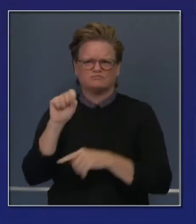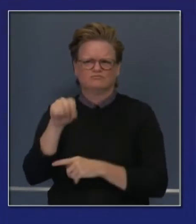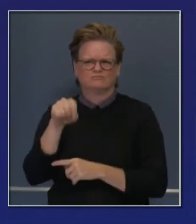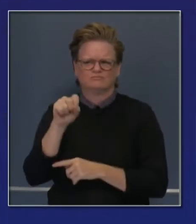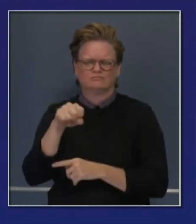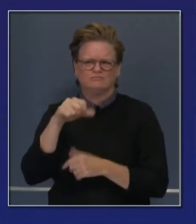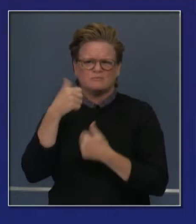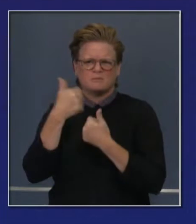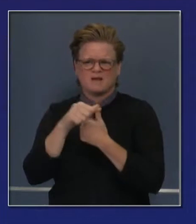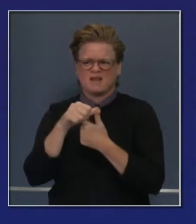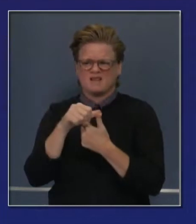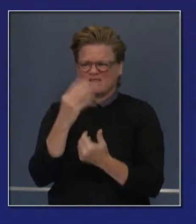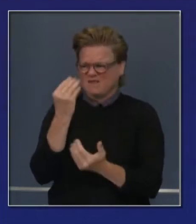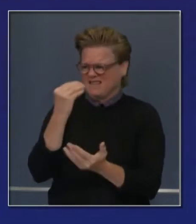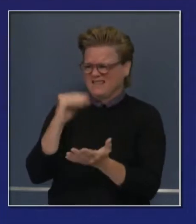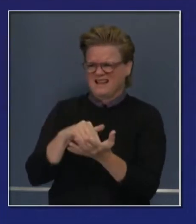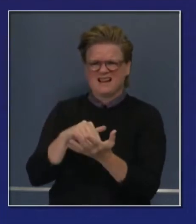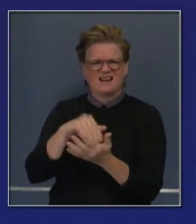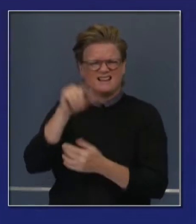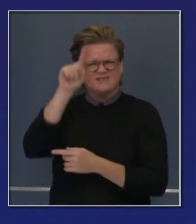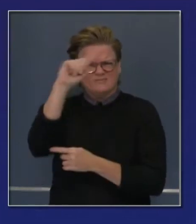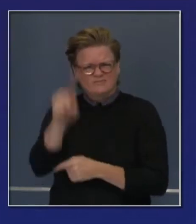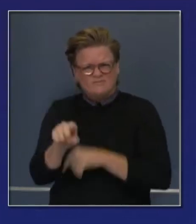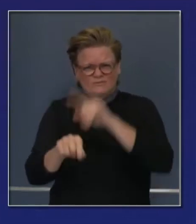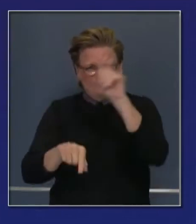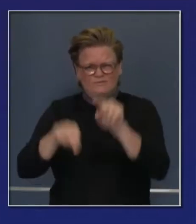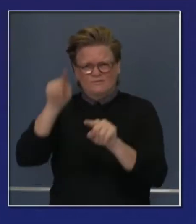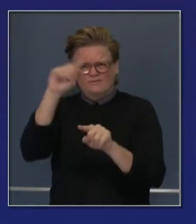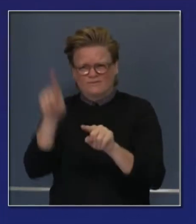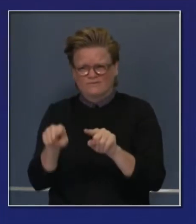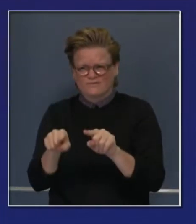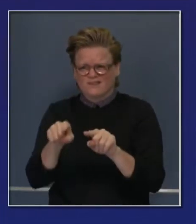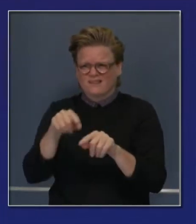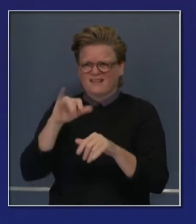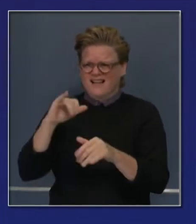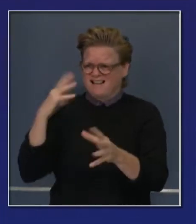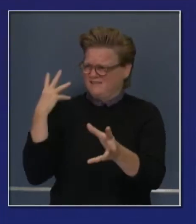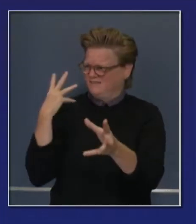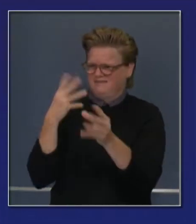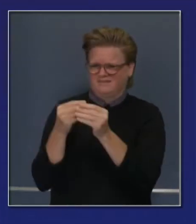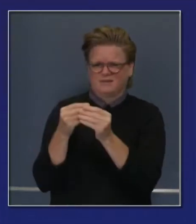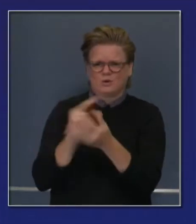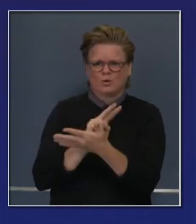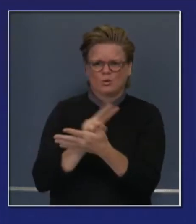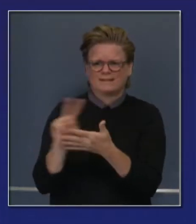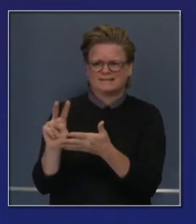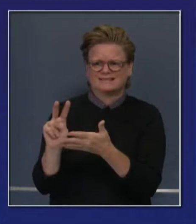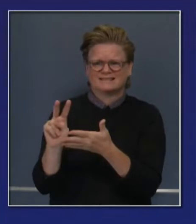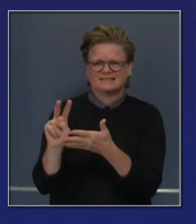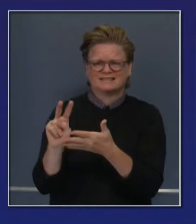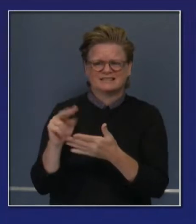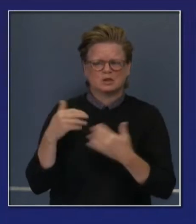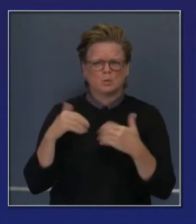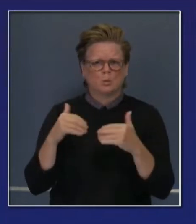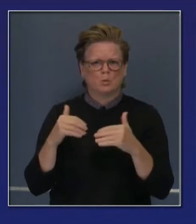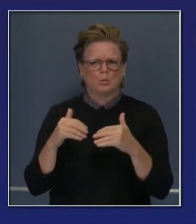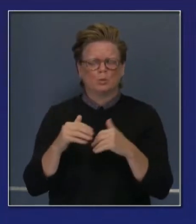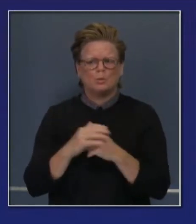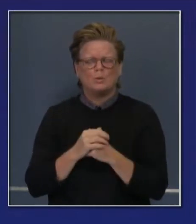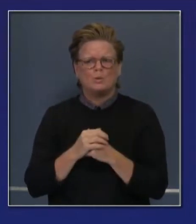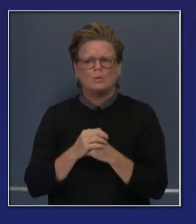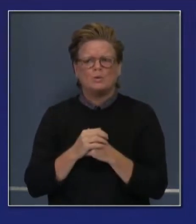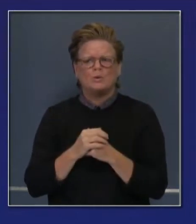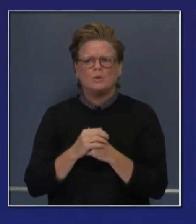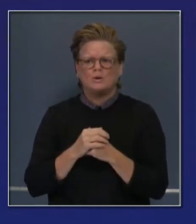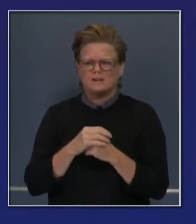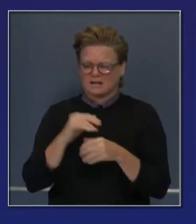lightning strikes that we've experienced over the course of the last 10 or so days, 93 lightning strikes just in the